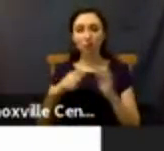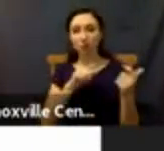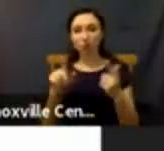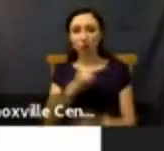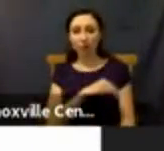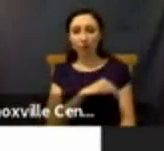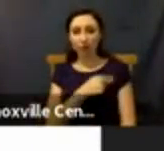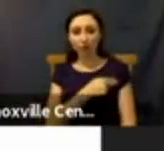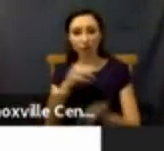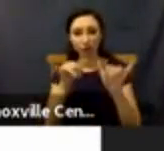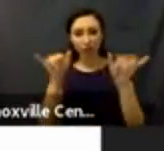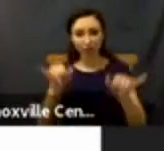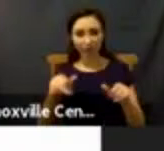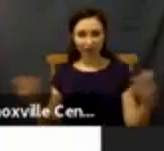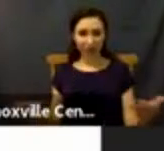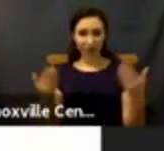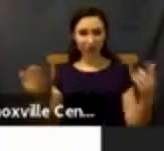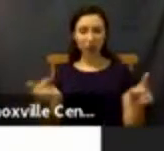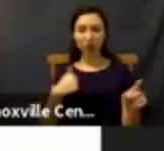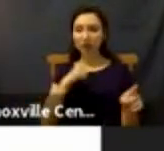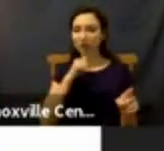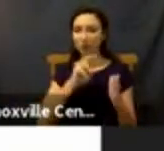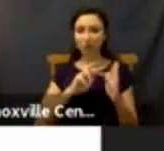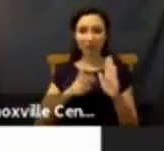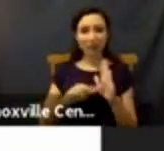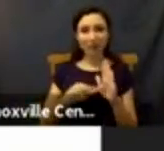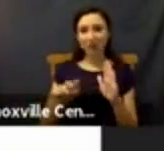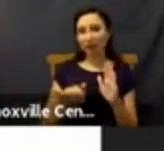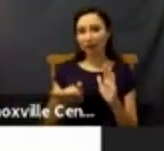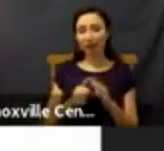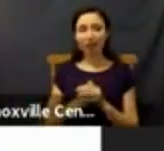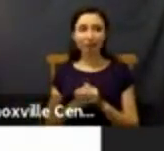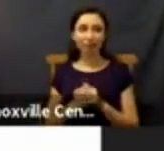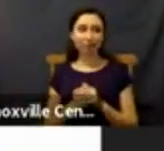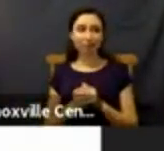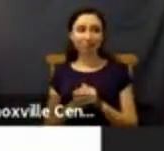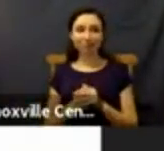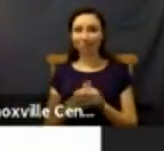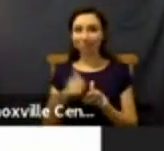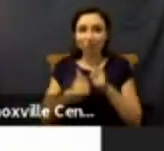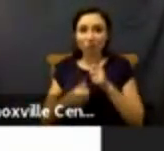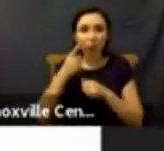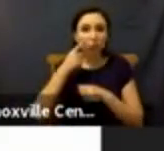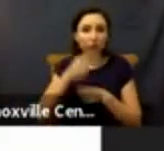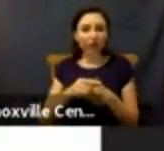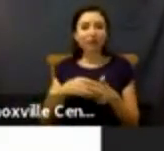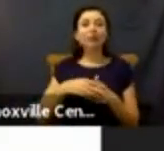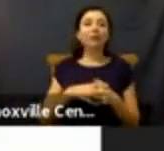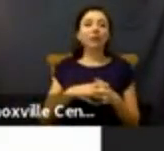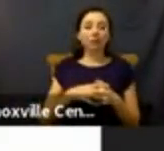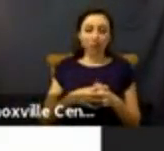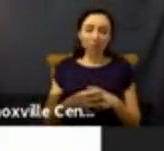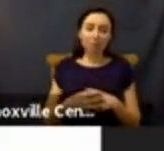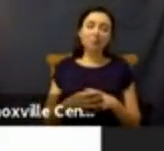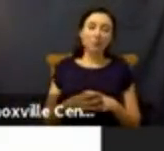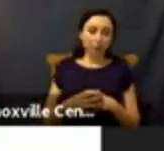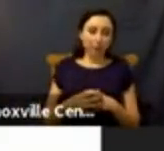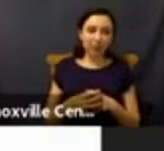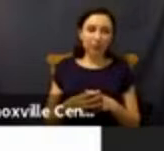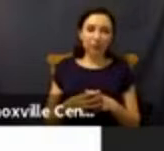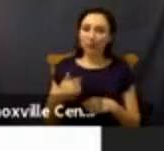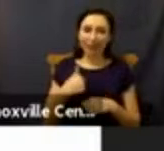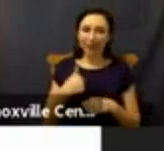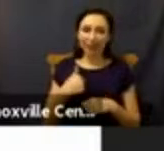so I don't mean to be, you know, difficult on this, but I don't exactly